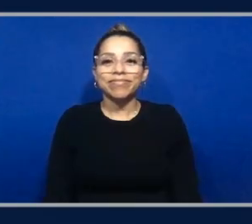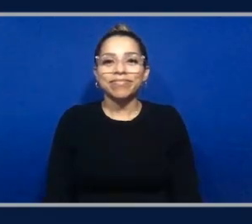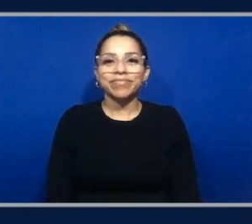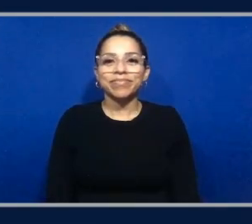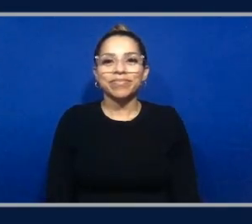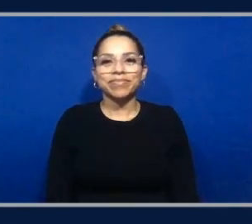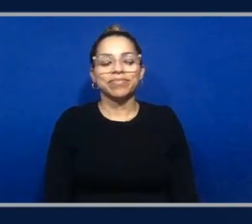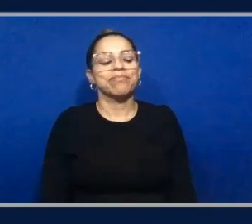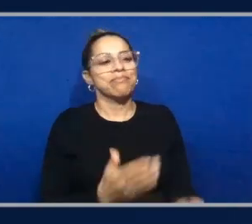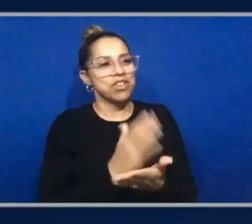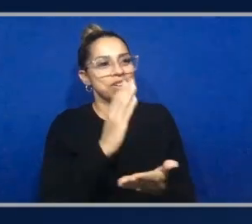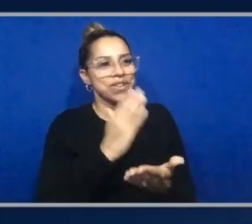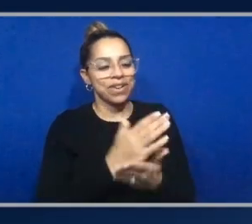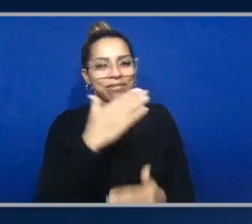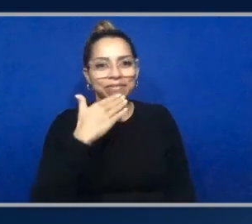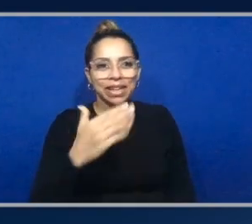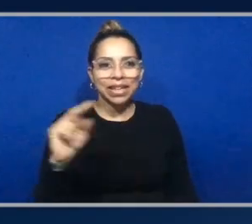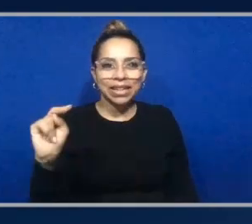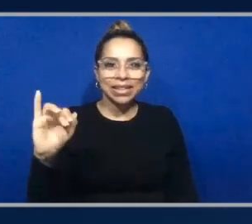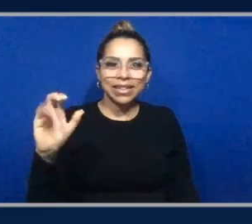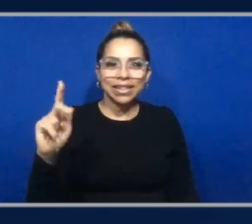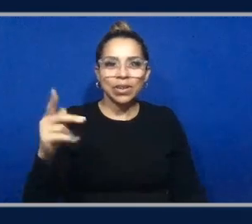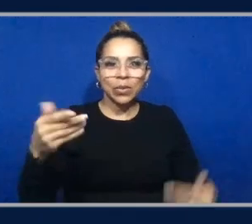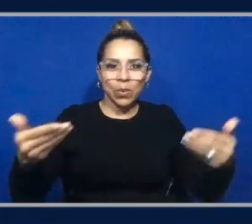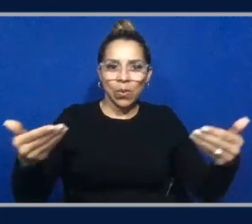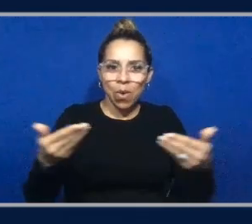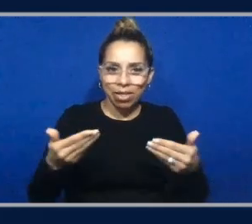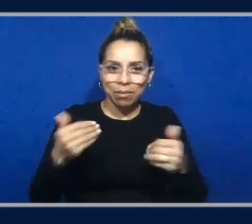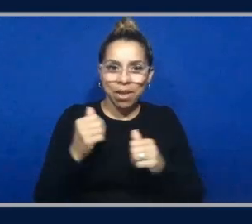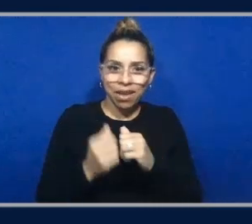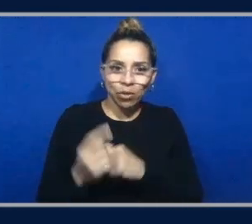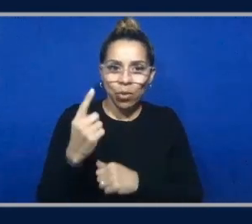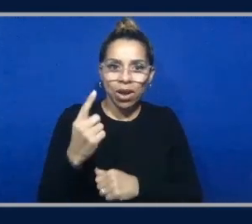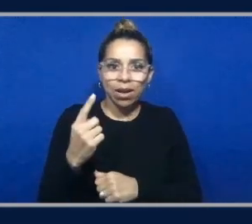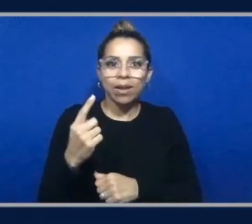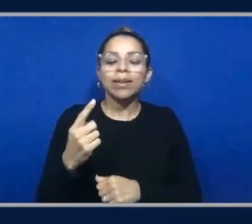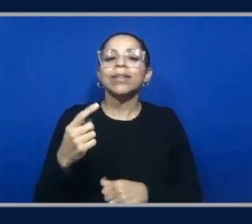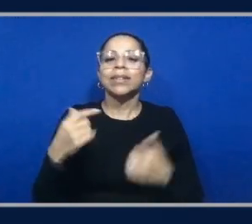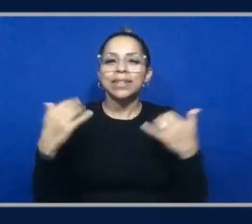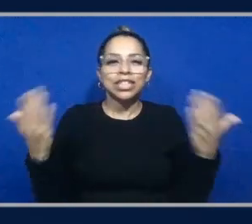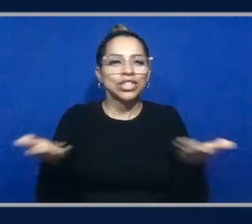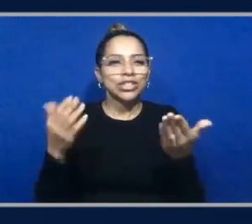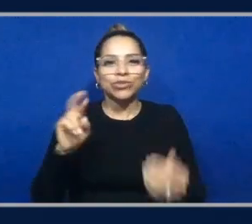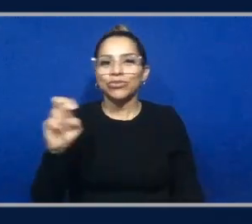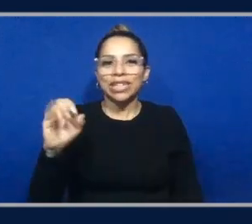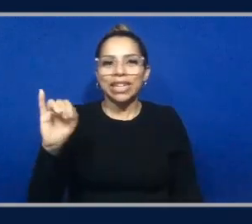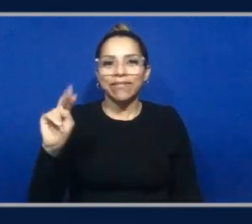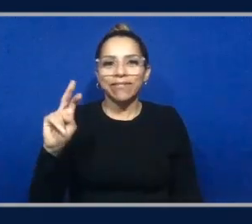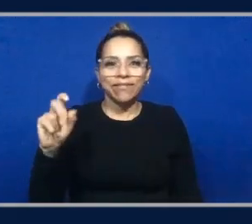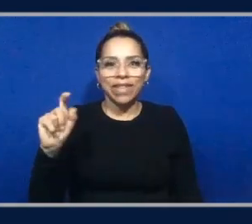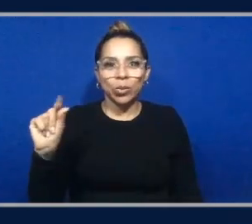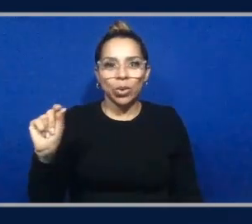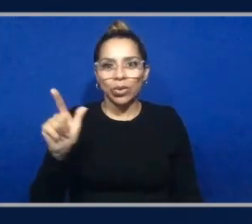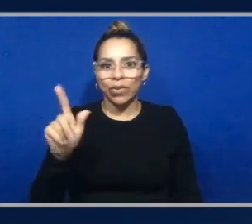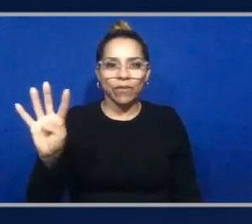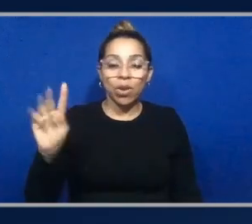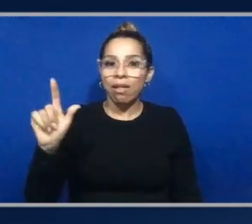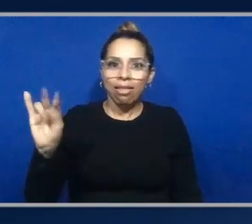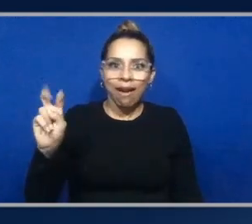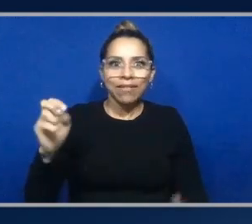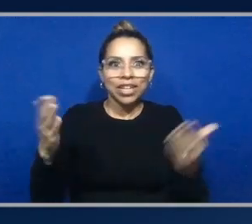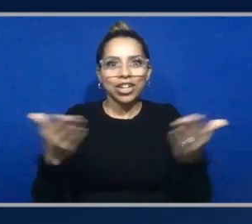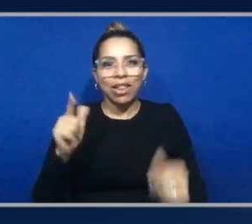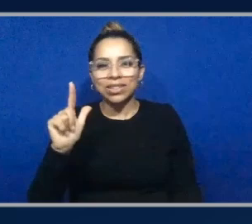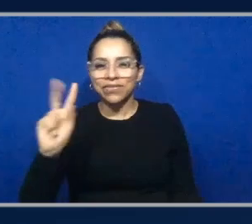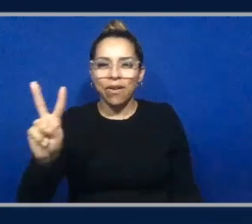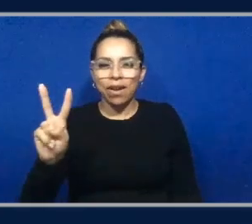All right, thanks, Nick, and welcome everyone. We are at reInvent 2024 live in Las Vegas at the Expo Hall at the